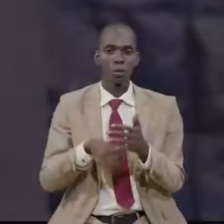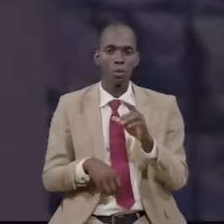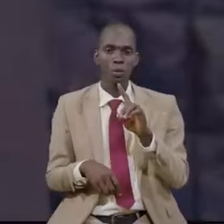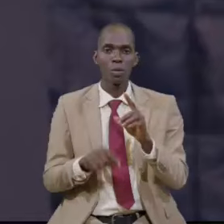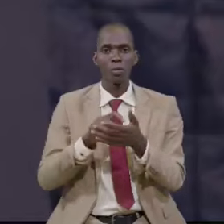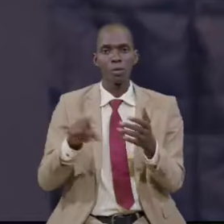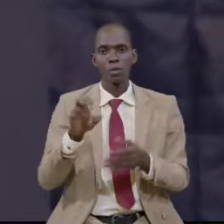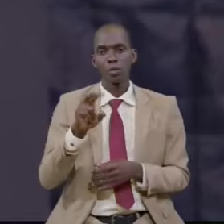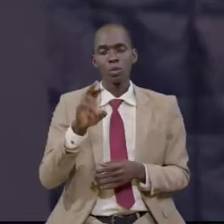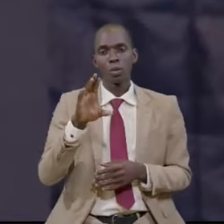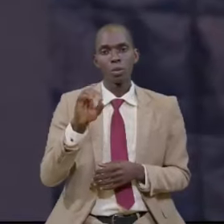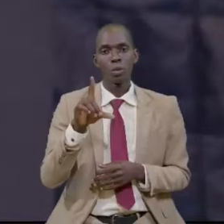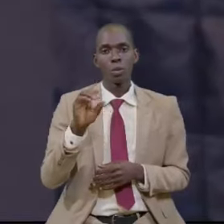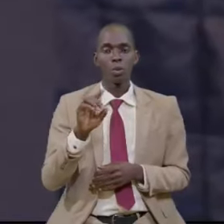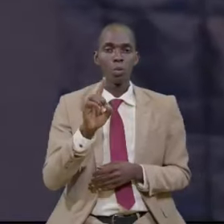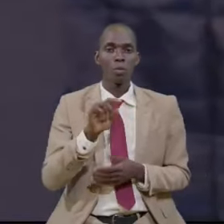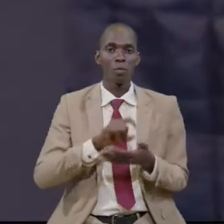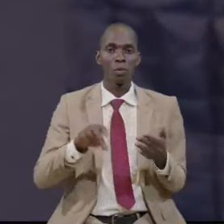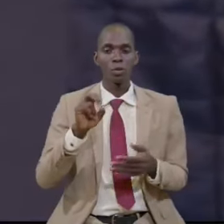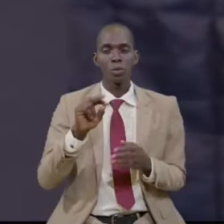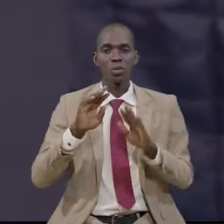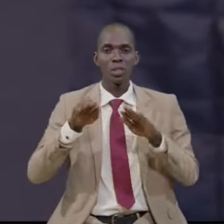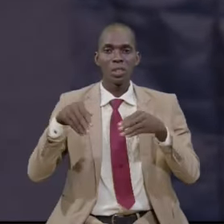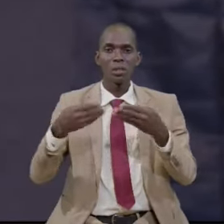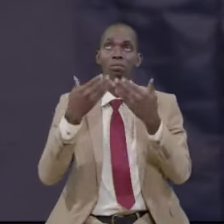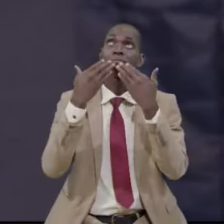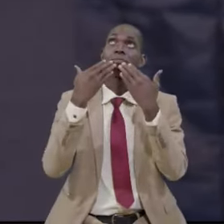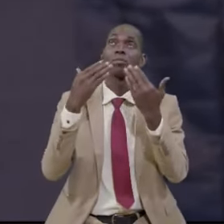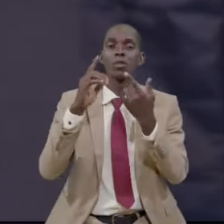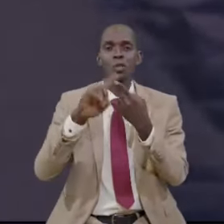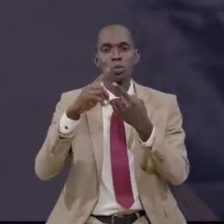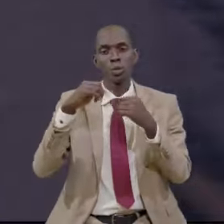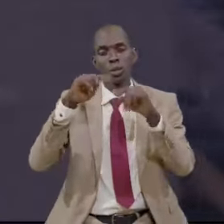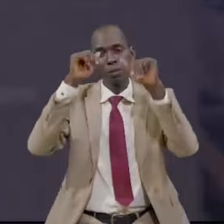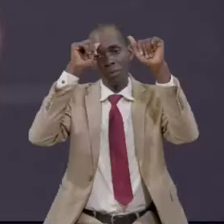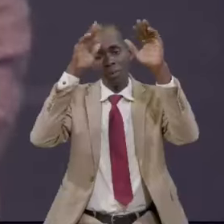12. Giving thanks unto the Father, which has